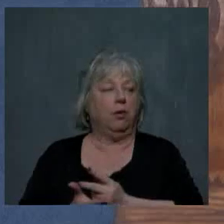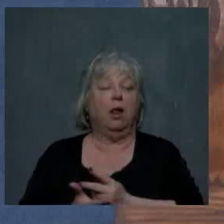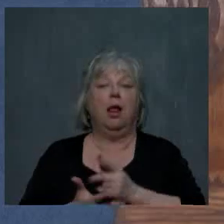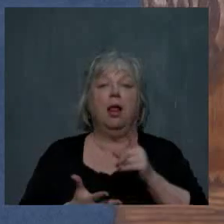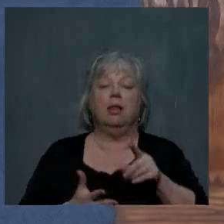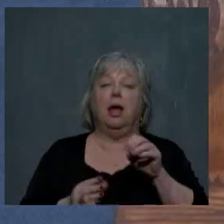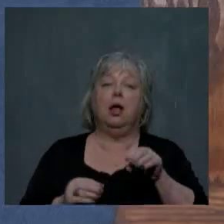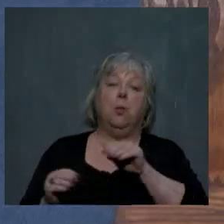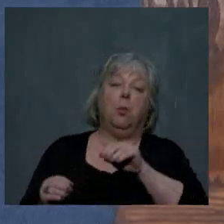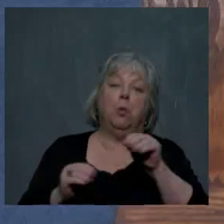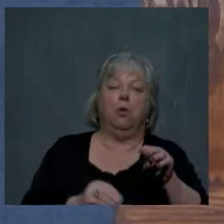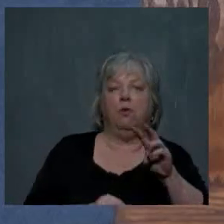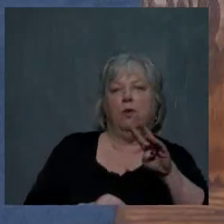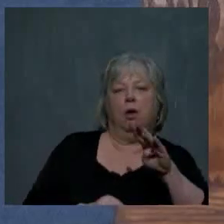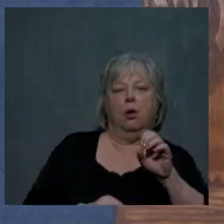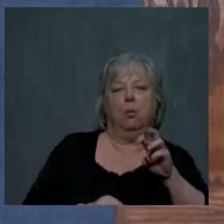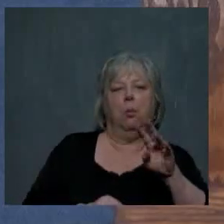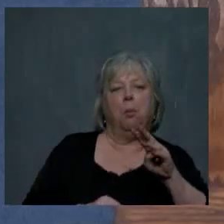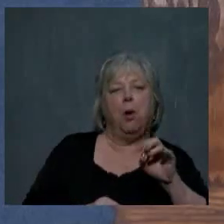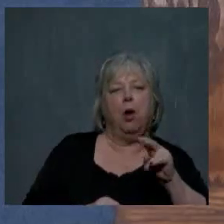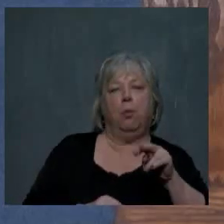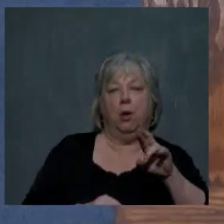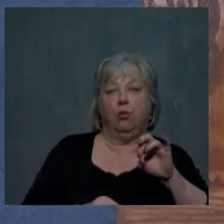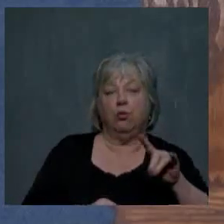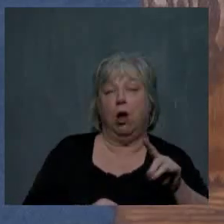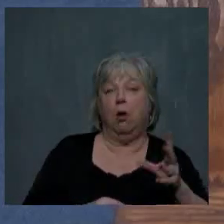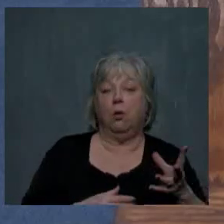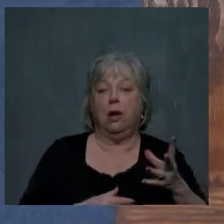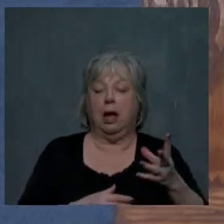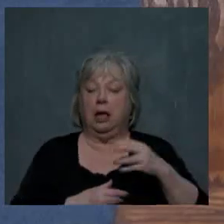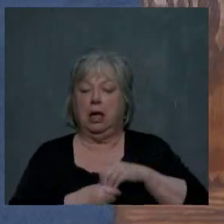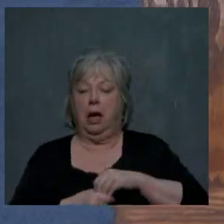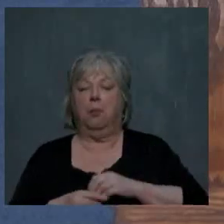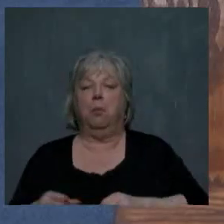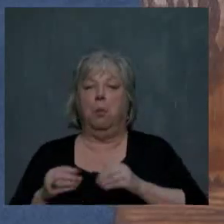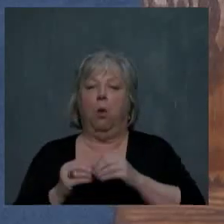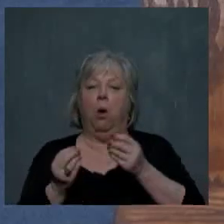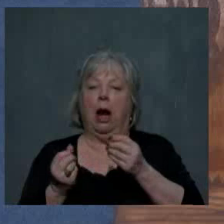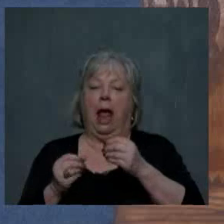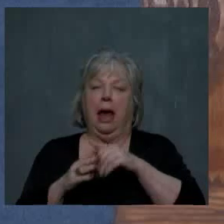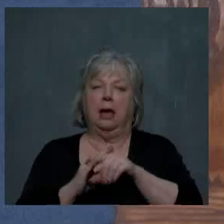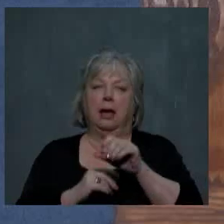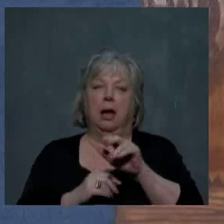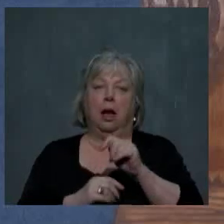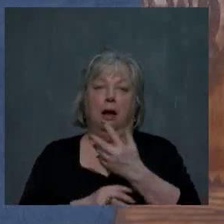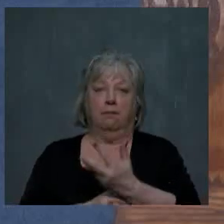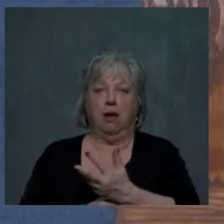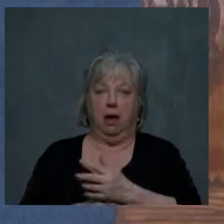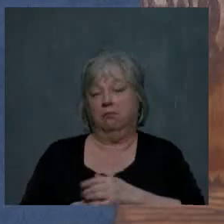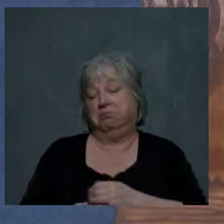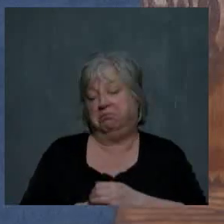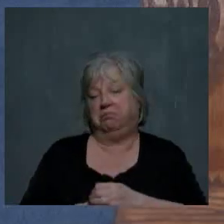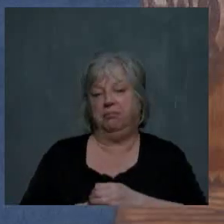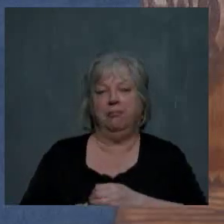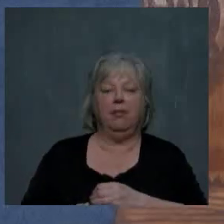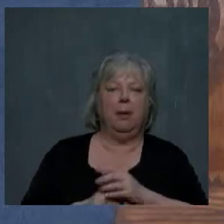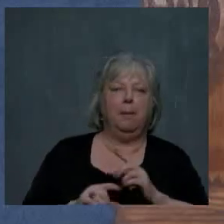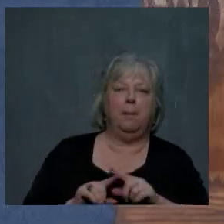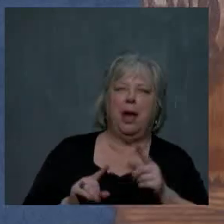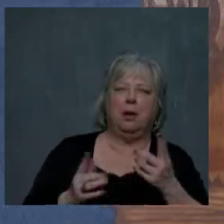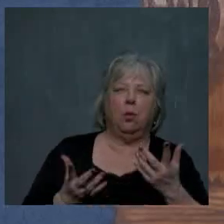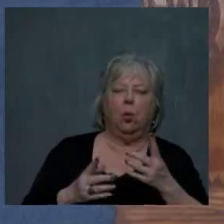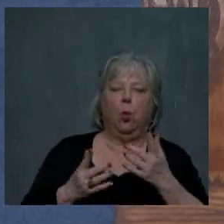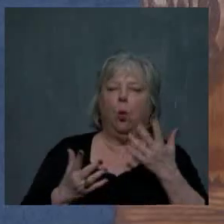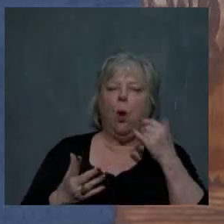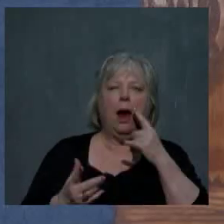Road and claim more land into Lot 5, and I think another lot a little bit to the south. What's different about this